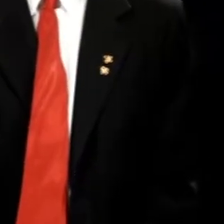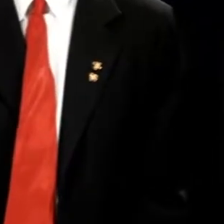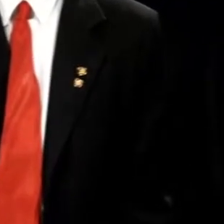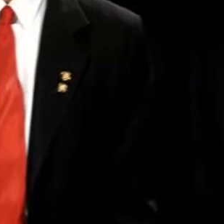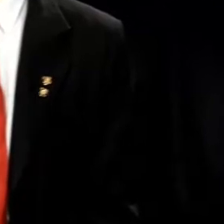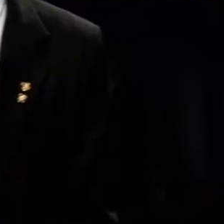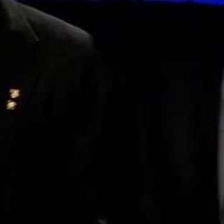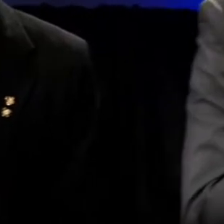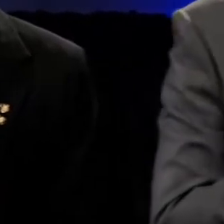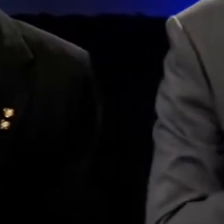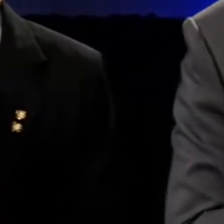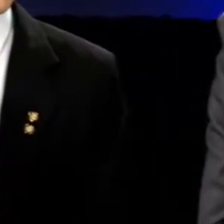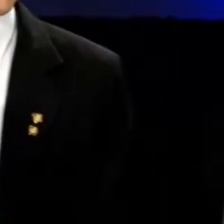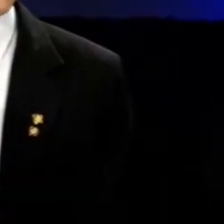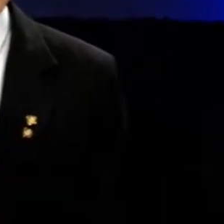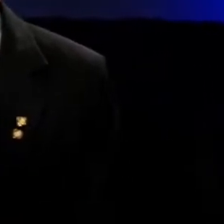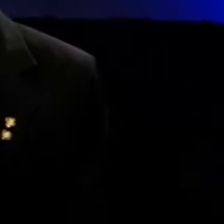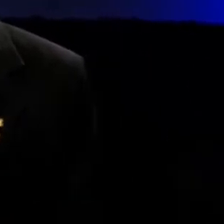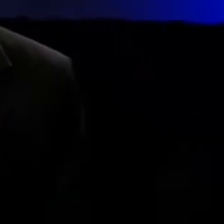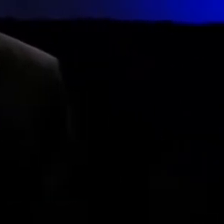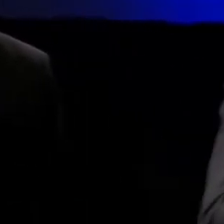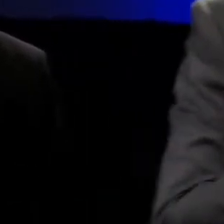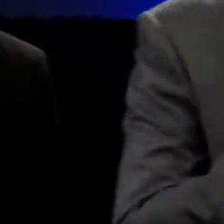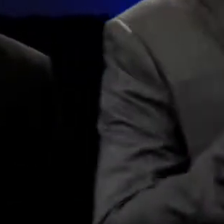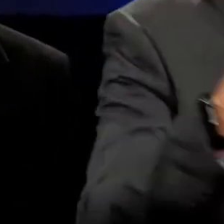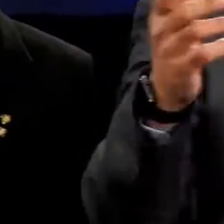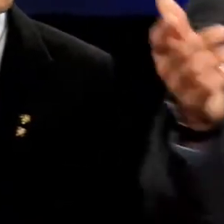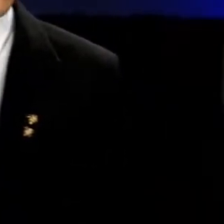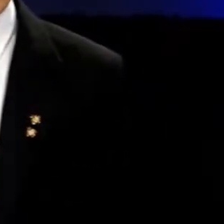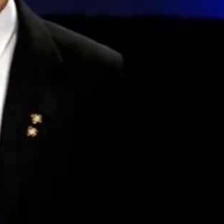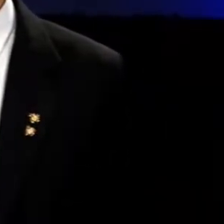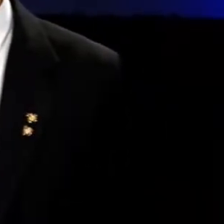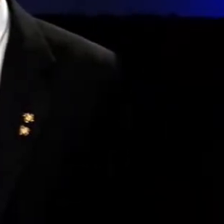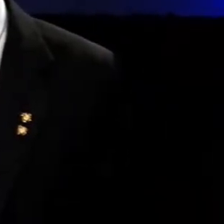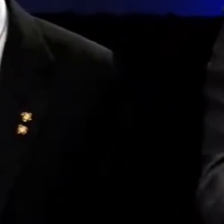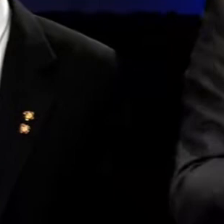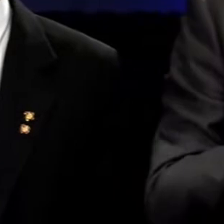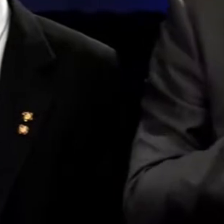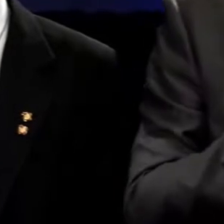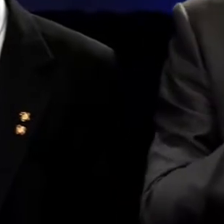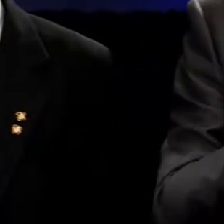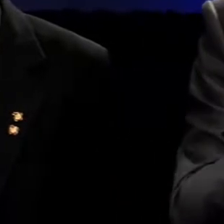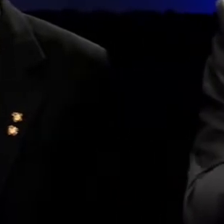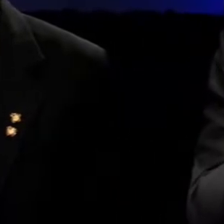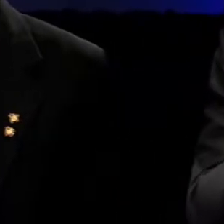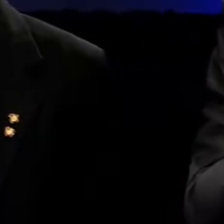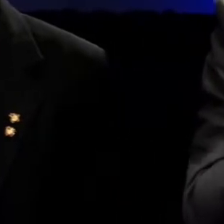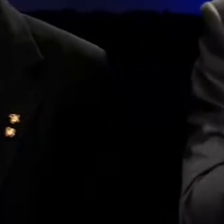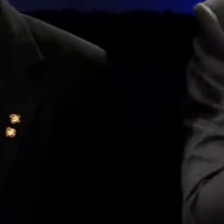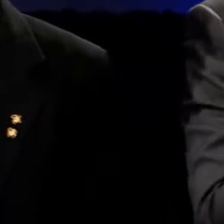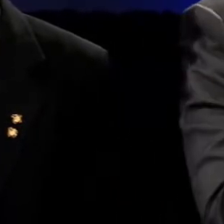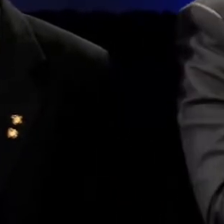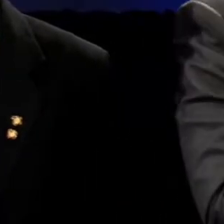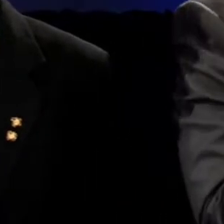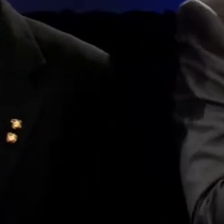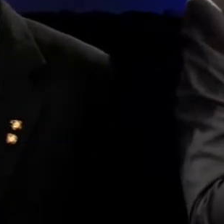Is a wonderful thing, and it's contagious too. The next song we're going to sing is Shall We Gather at the River? And I pray that one day we